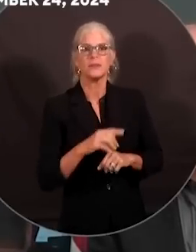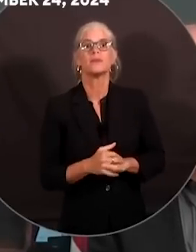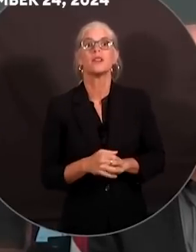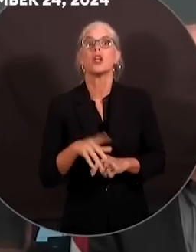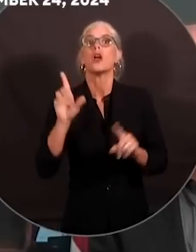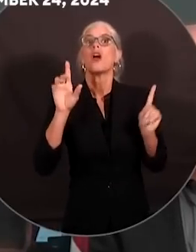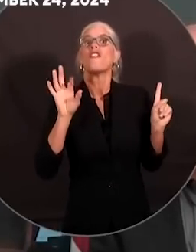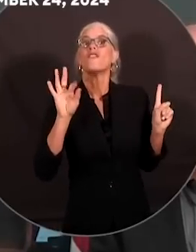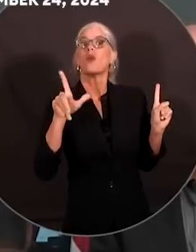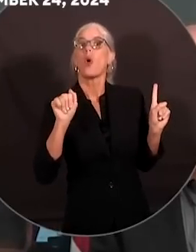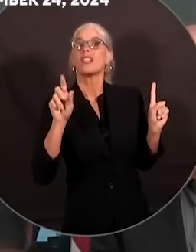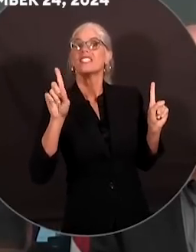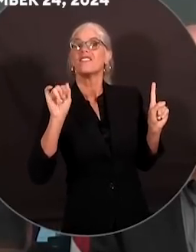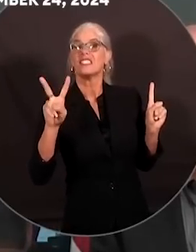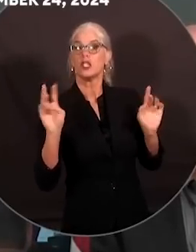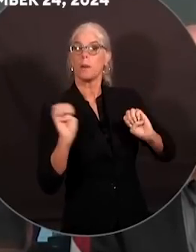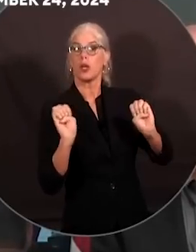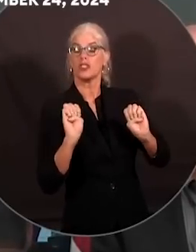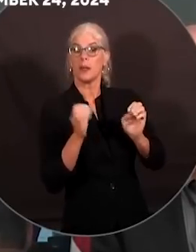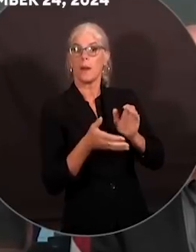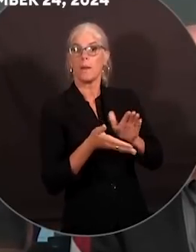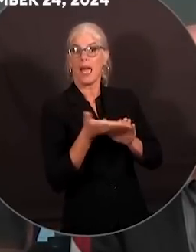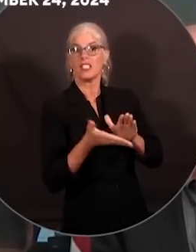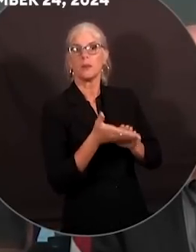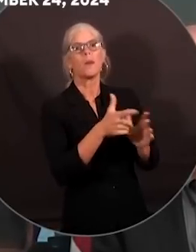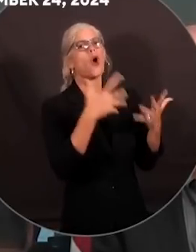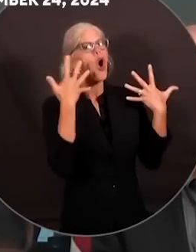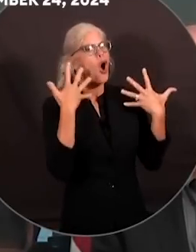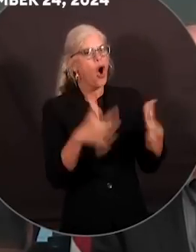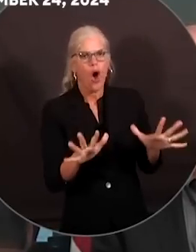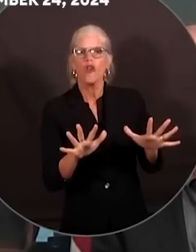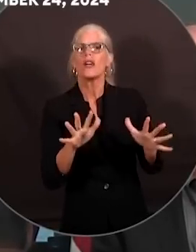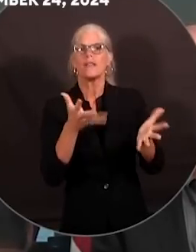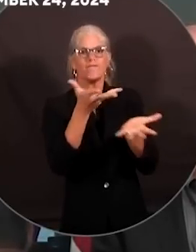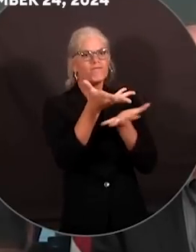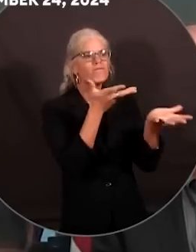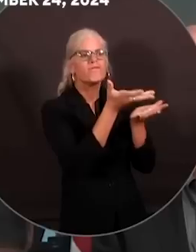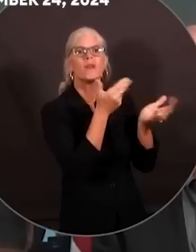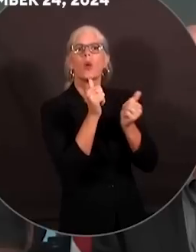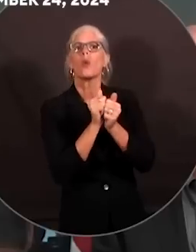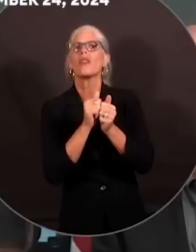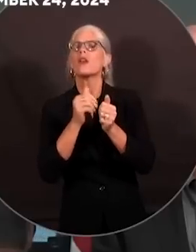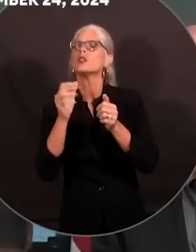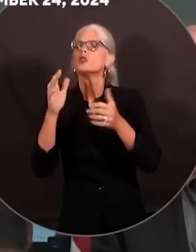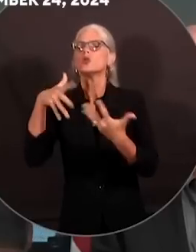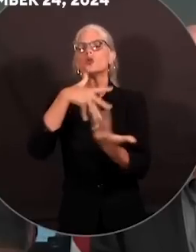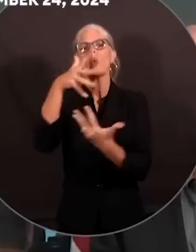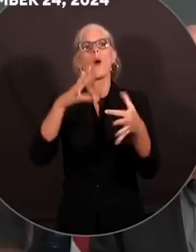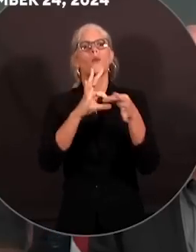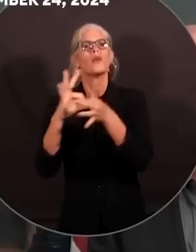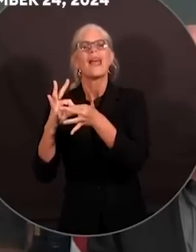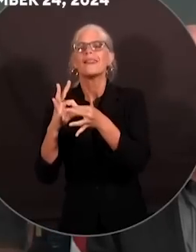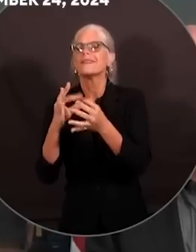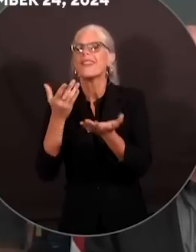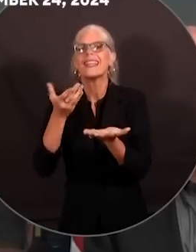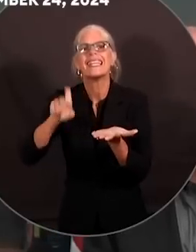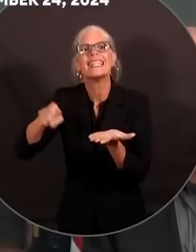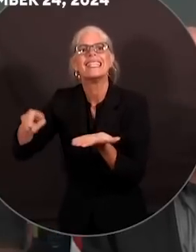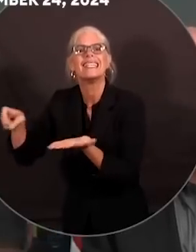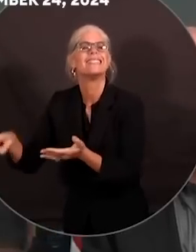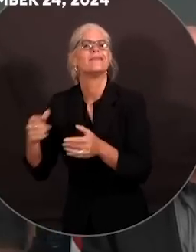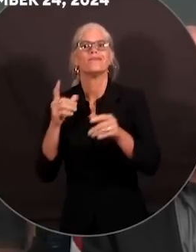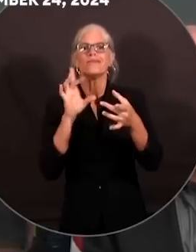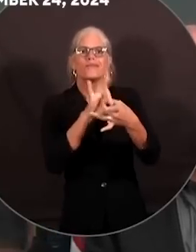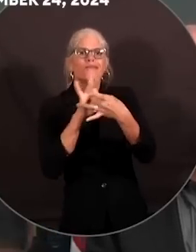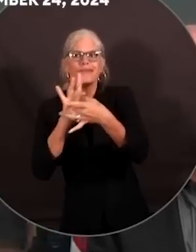Management is already responding to storm-related resource requests from local communities. These are from counties and